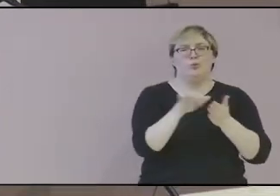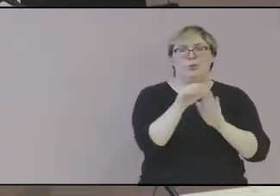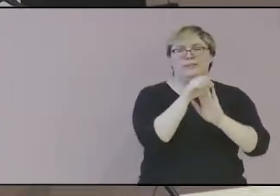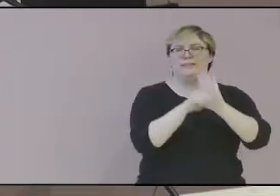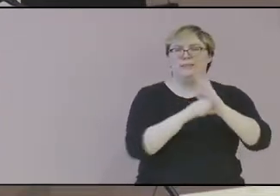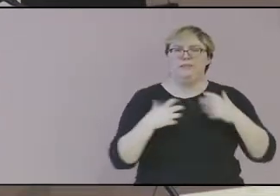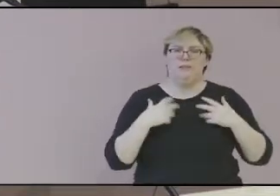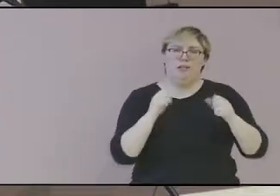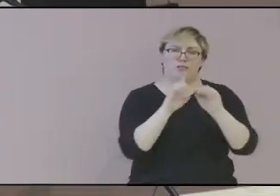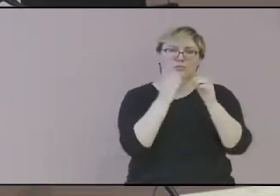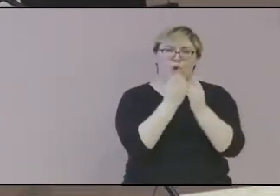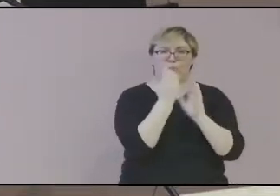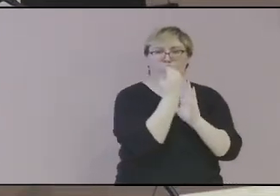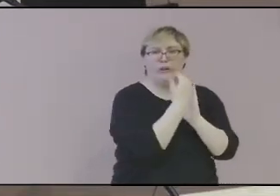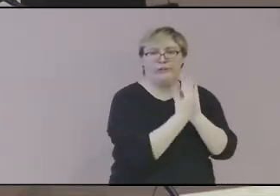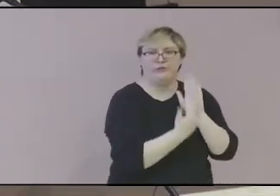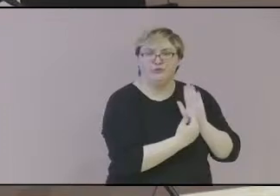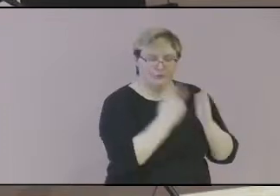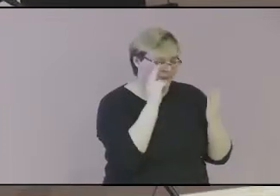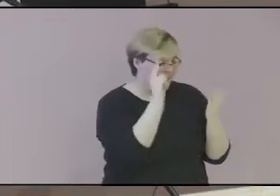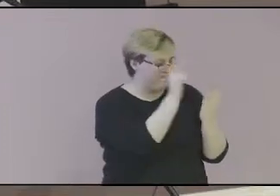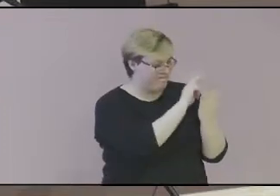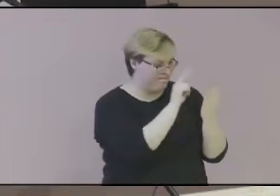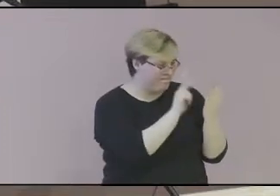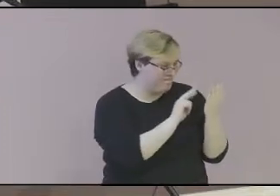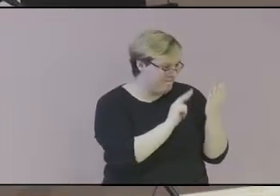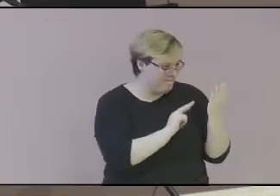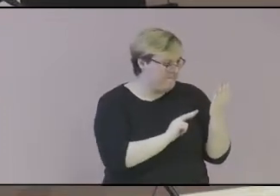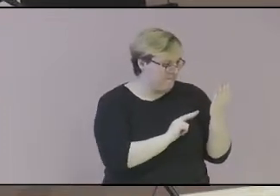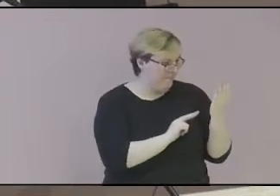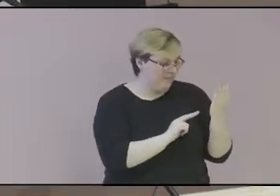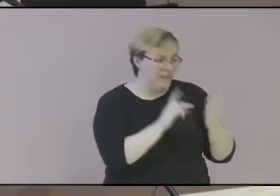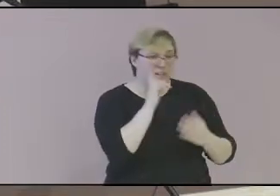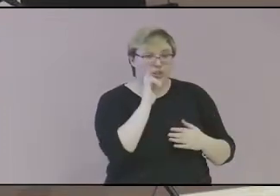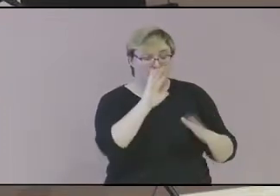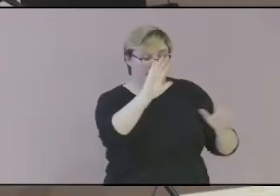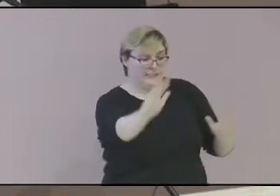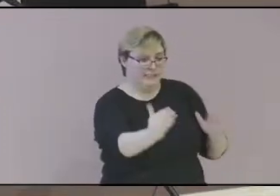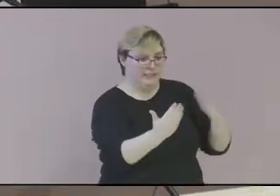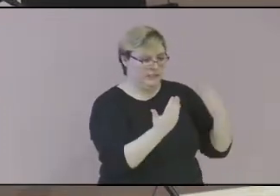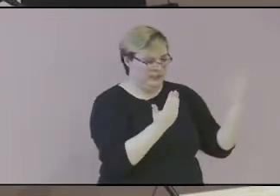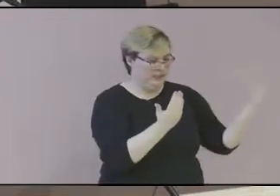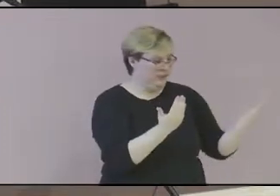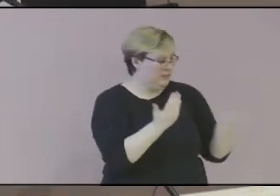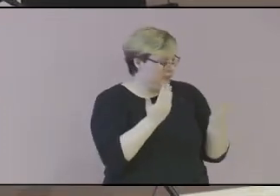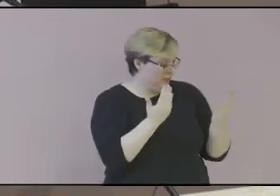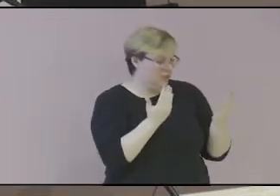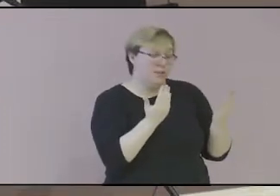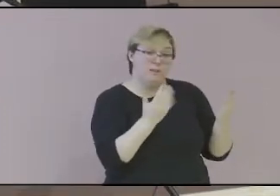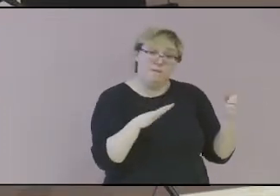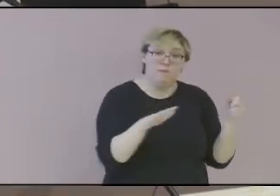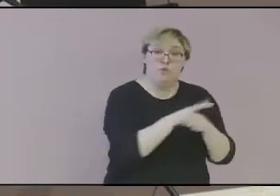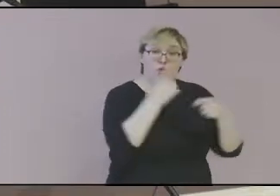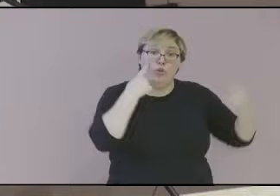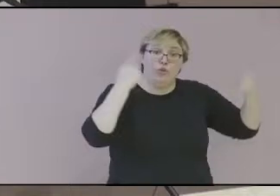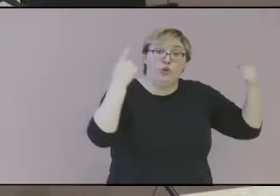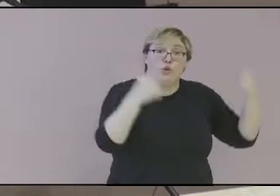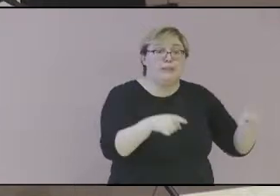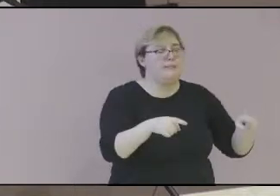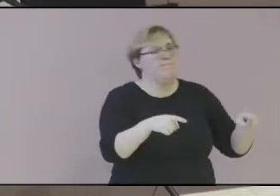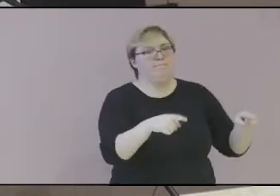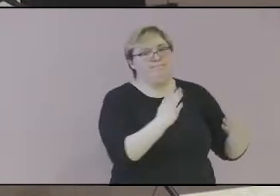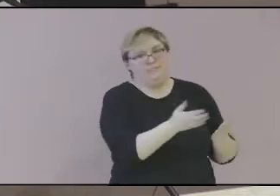turns out, the consensus on these two sets of guidelines was never unanimous, far from it. The former